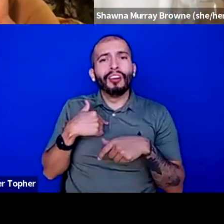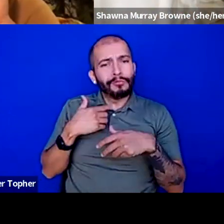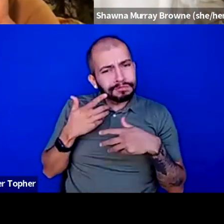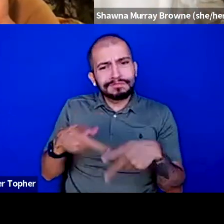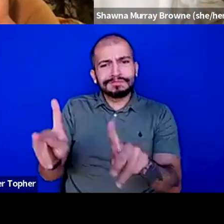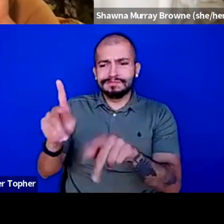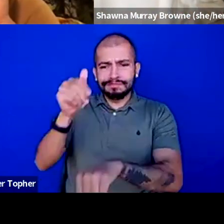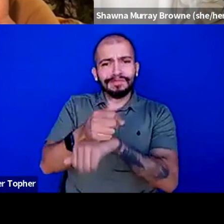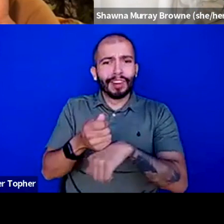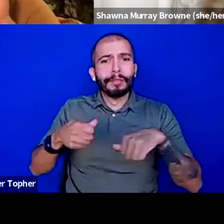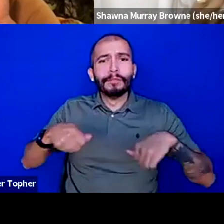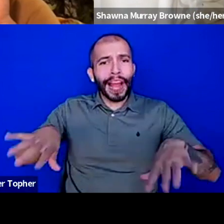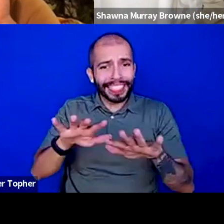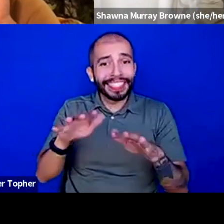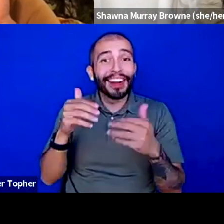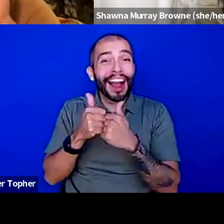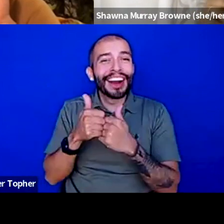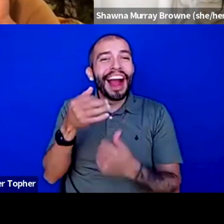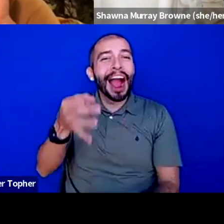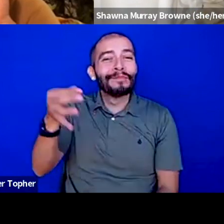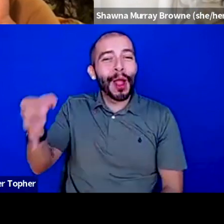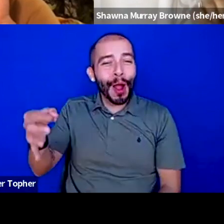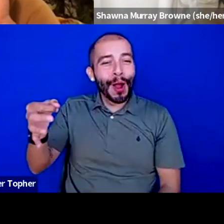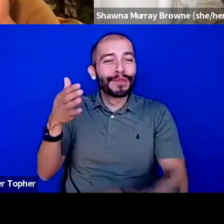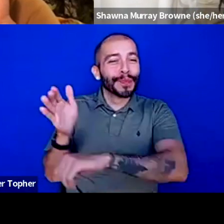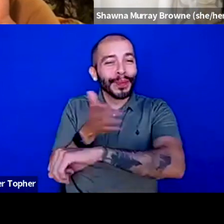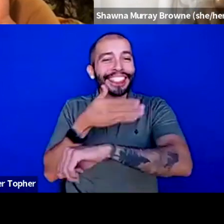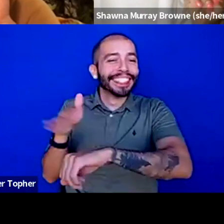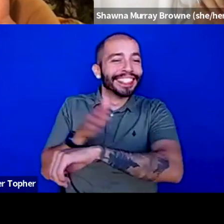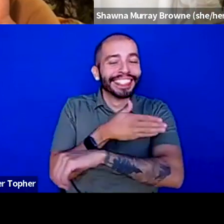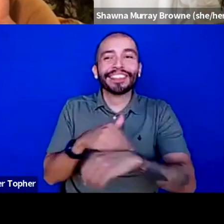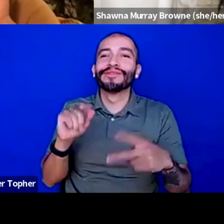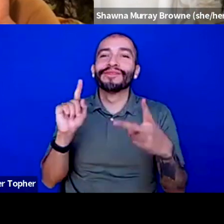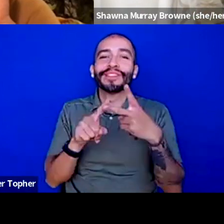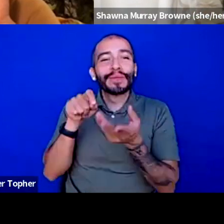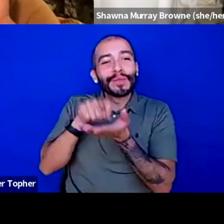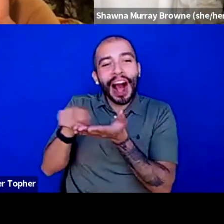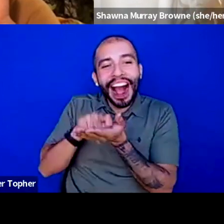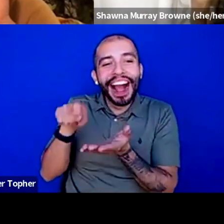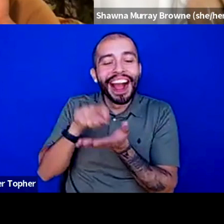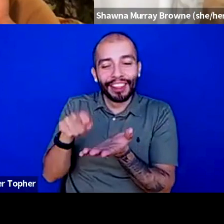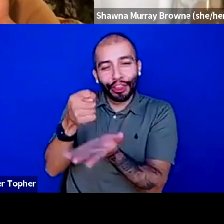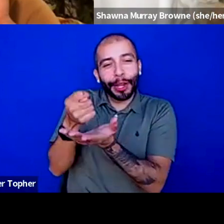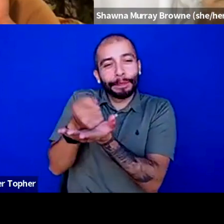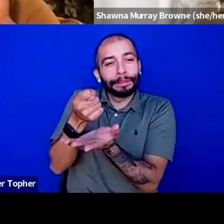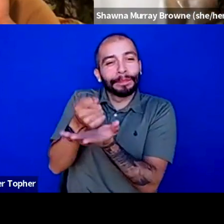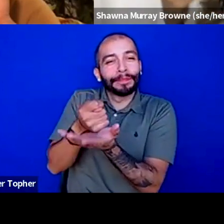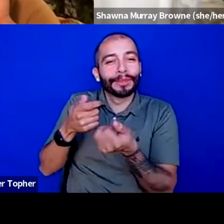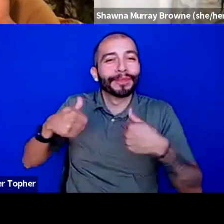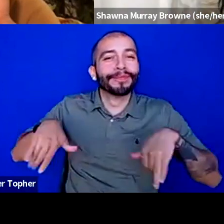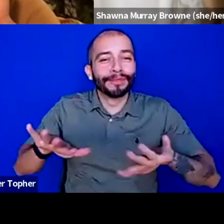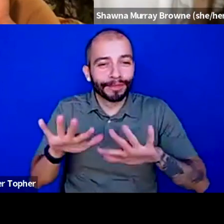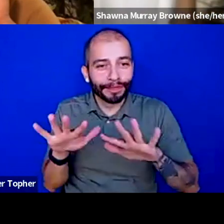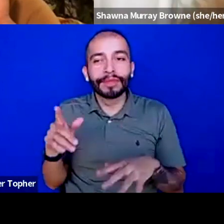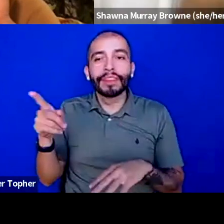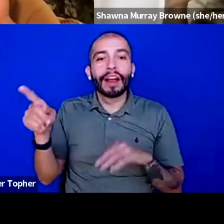in the therapeutic space, in our private space. He could cuss, he could scream. I had a pillow with boxing gloves where he